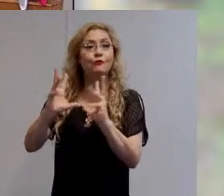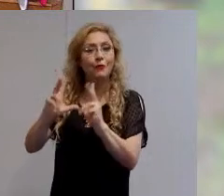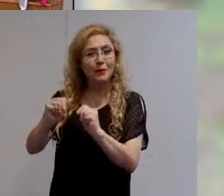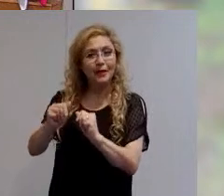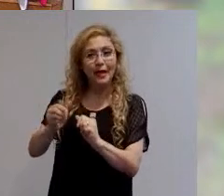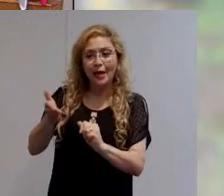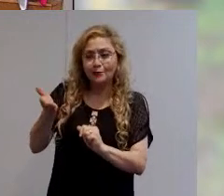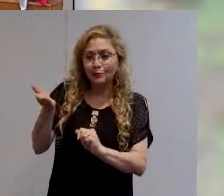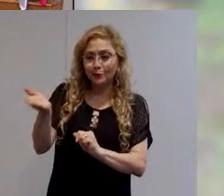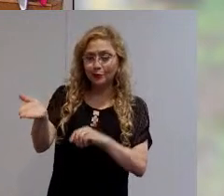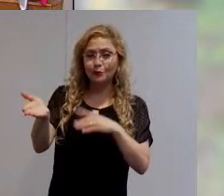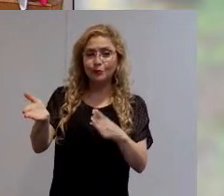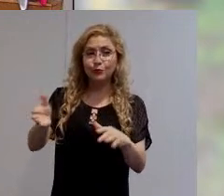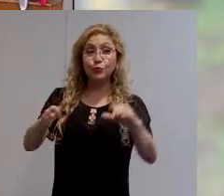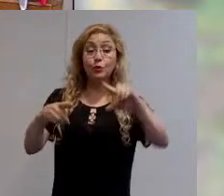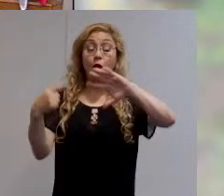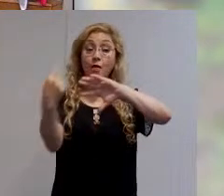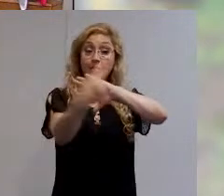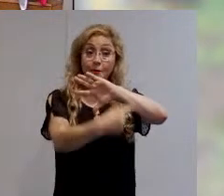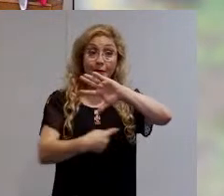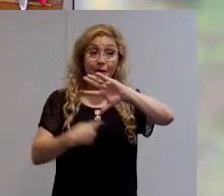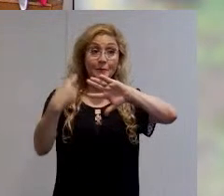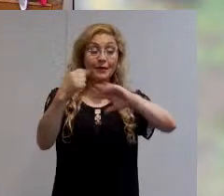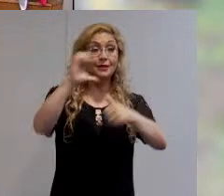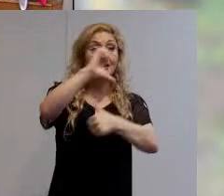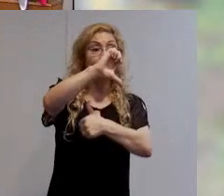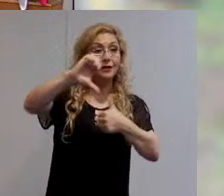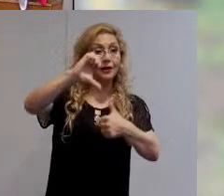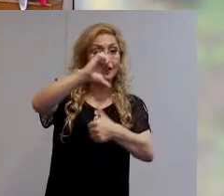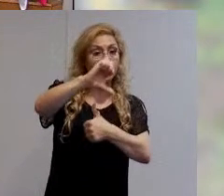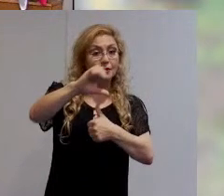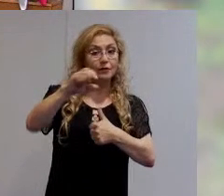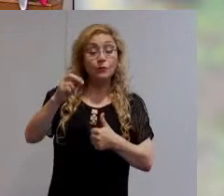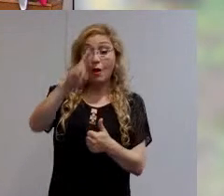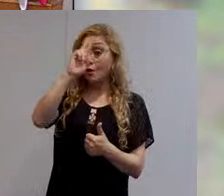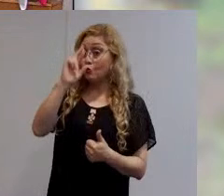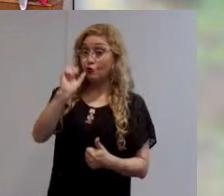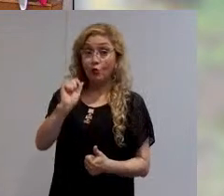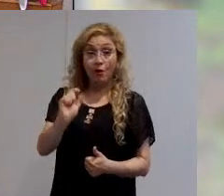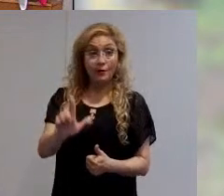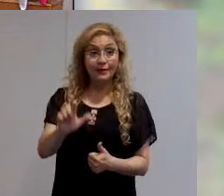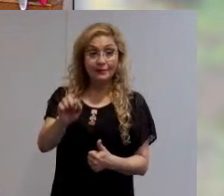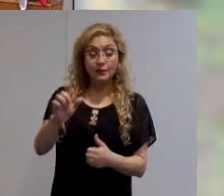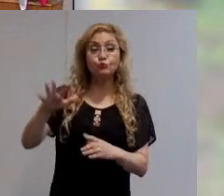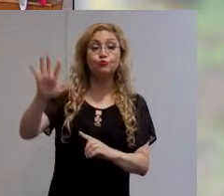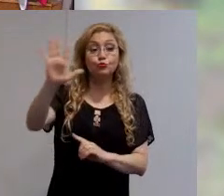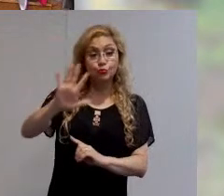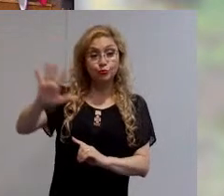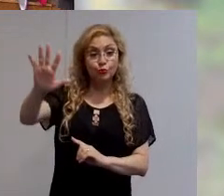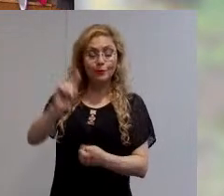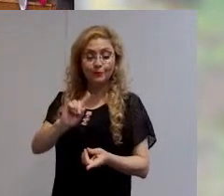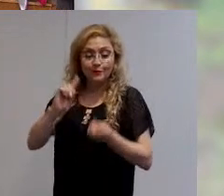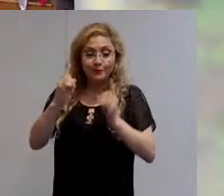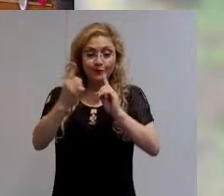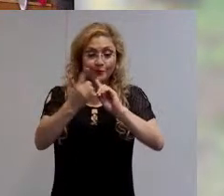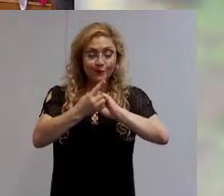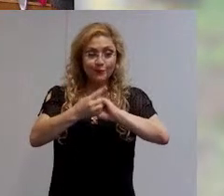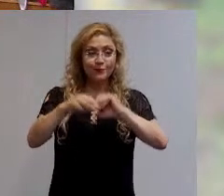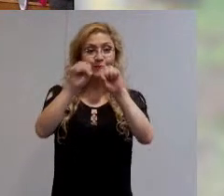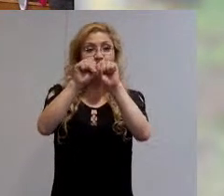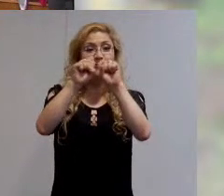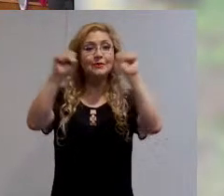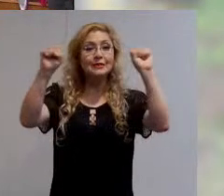to family farming and family farmers in Latin America and the Caribbean, thereby recognizing the role of this sector